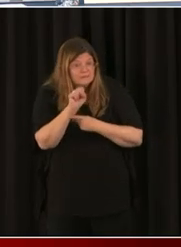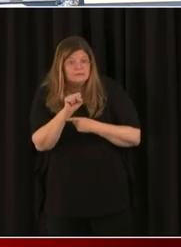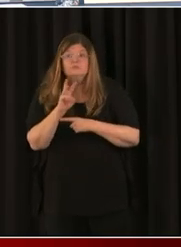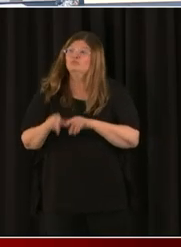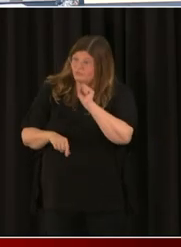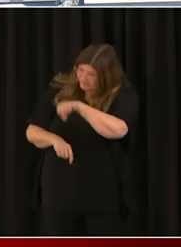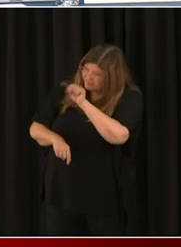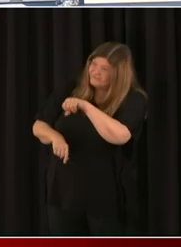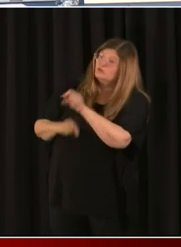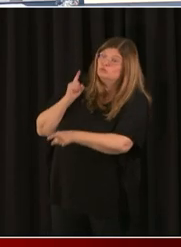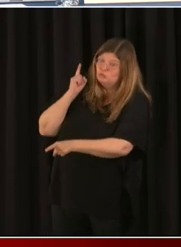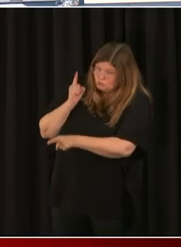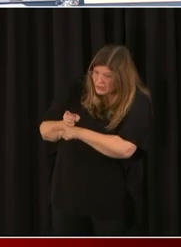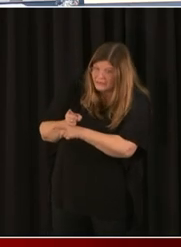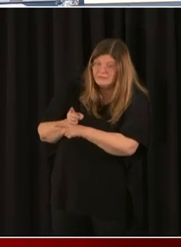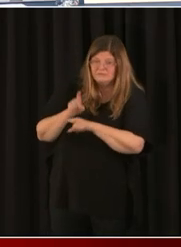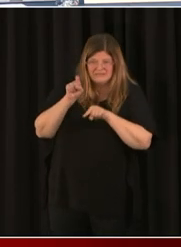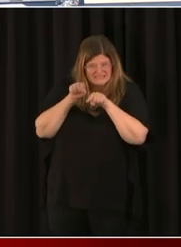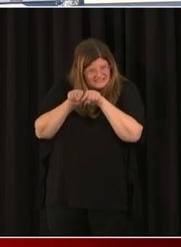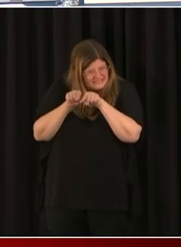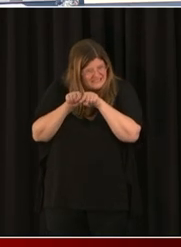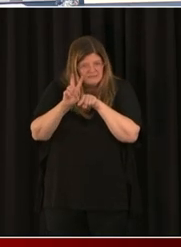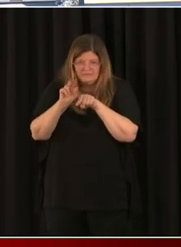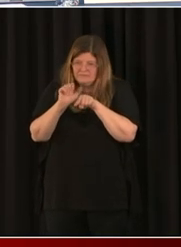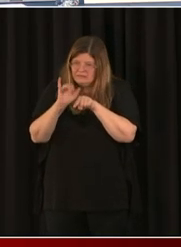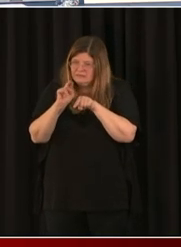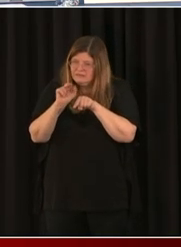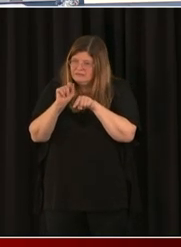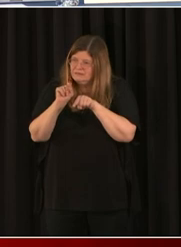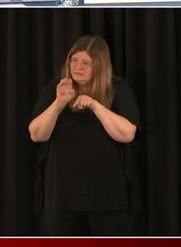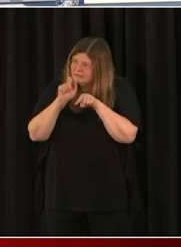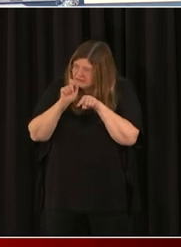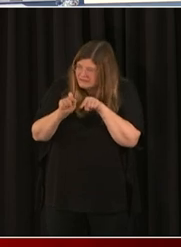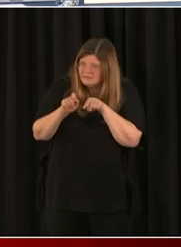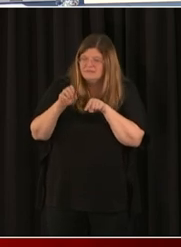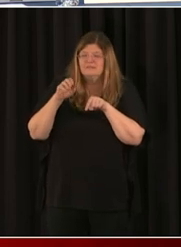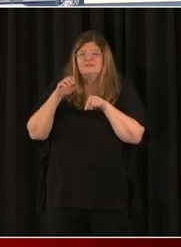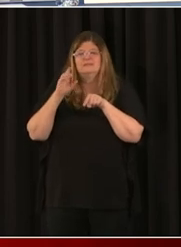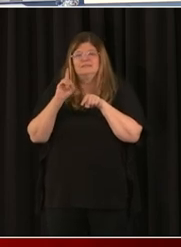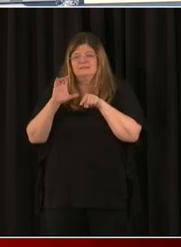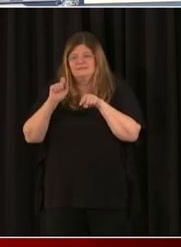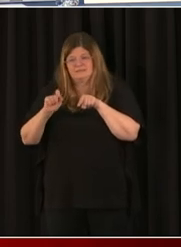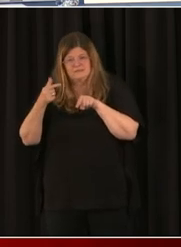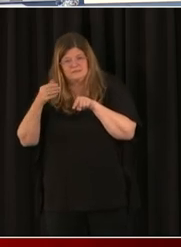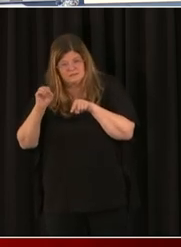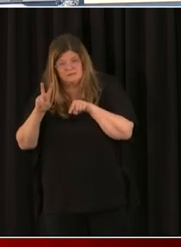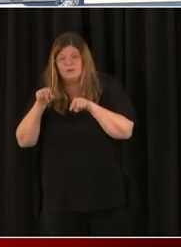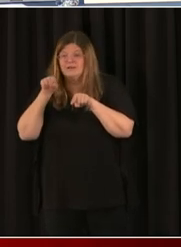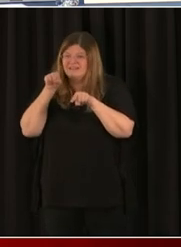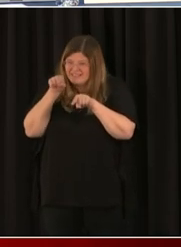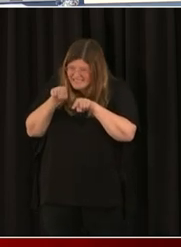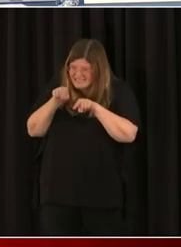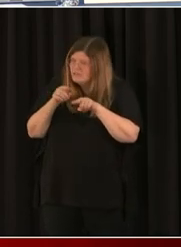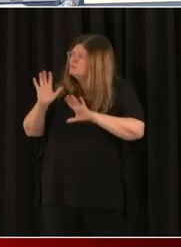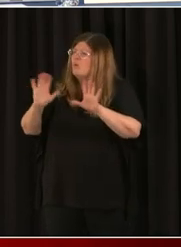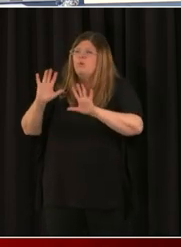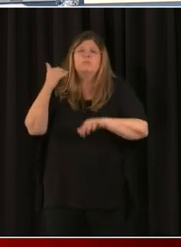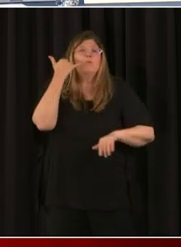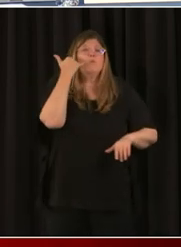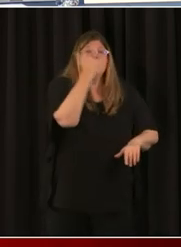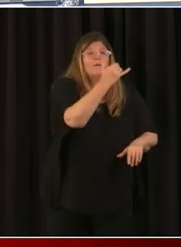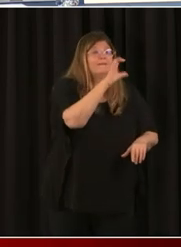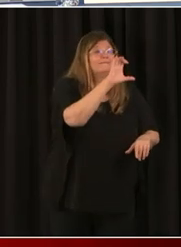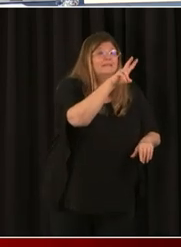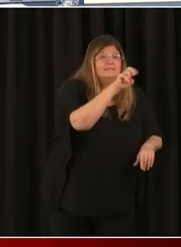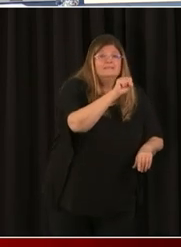go to worker. vaccinate.dc.gov, do not call the pharmacy directly. Go through the website. And as we move through